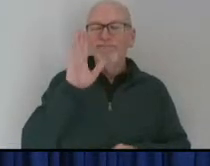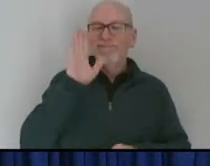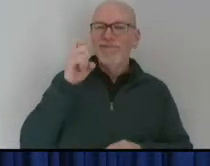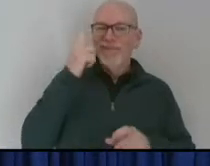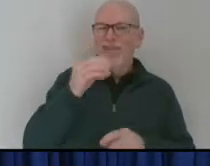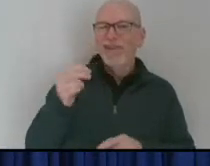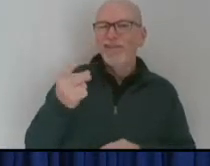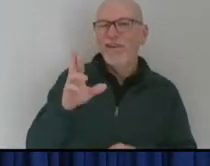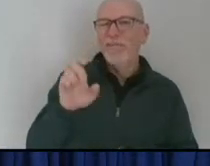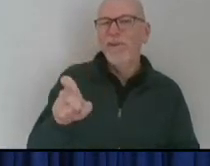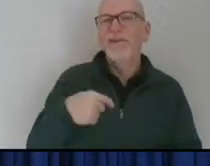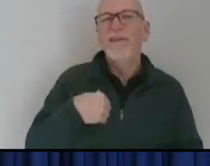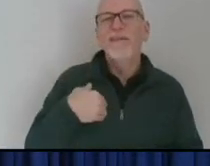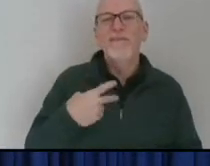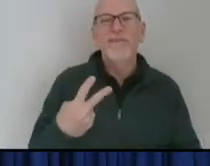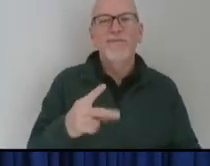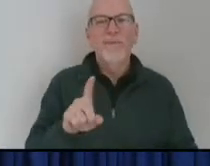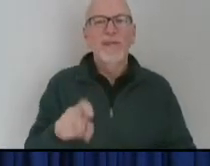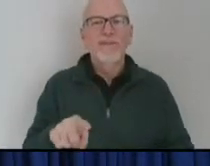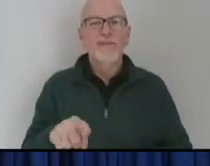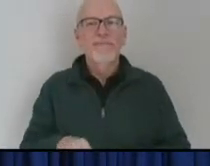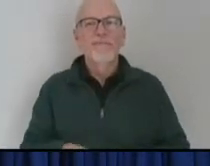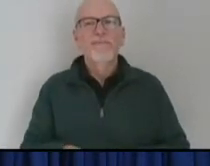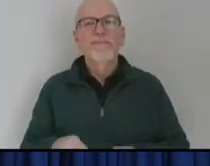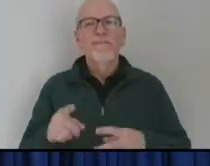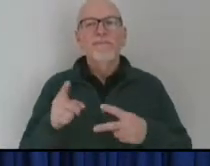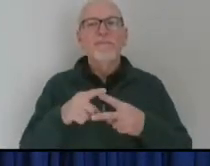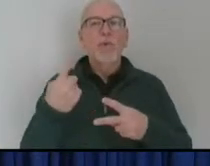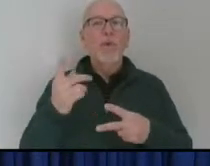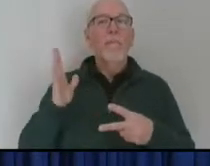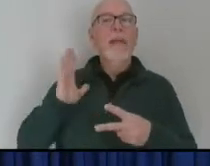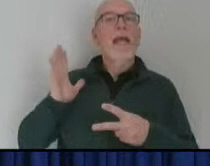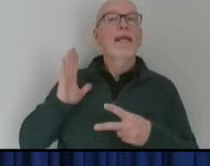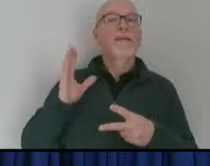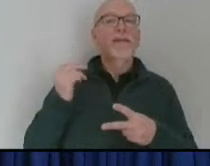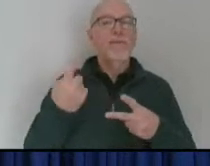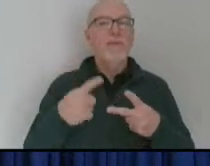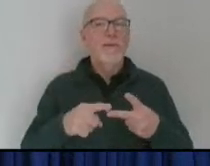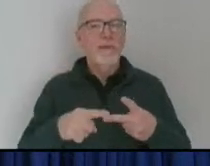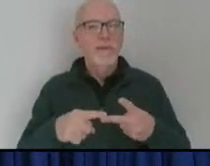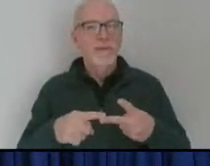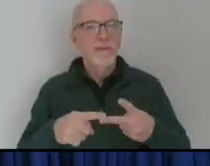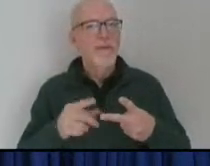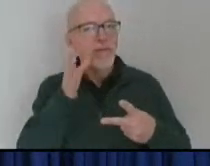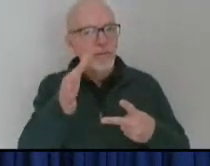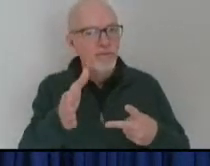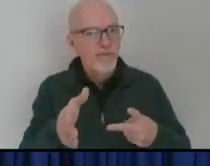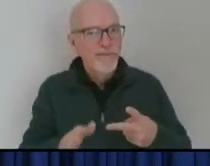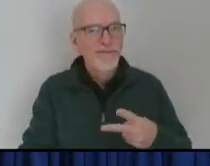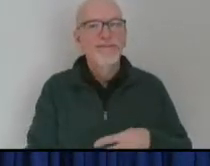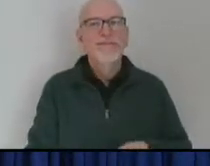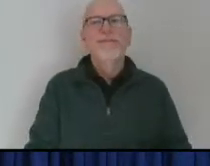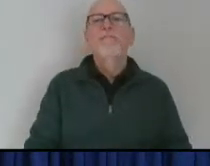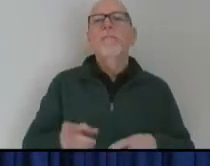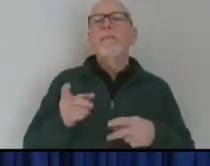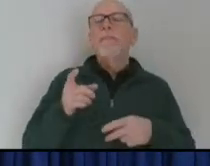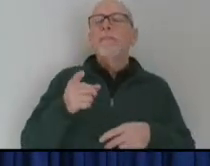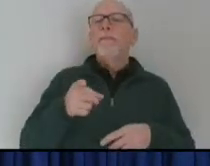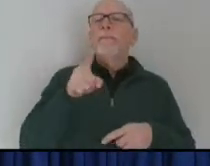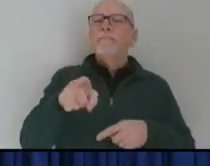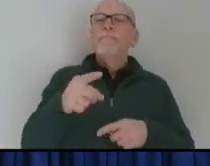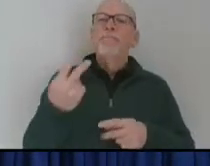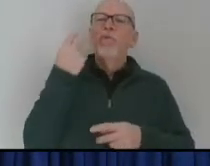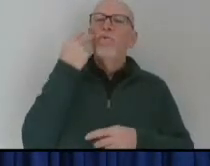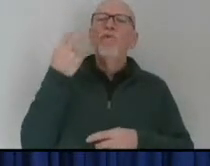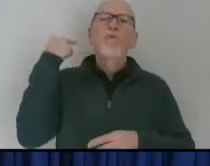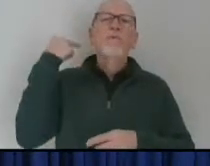Box. I have two questions, kind of one looking to the past, one looking a little bit to the future. When you look at the